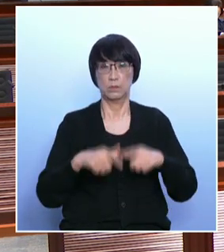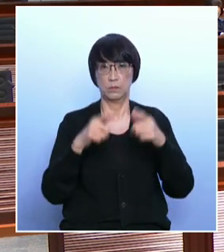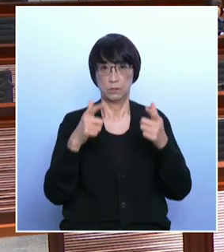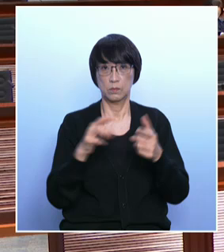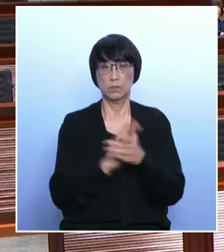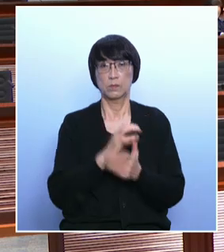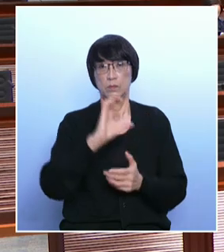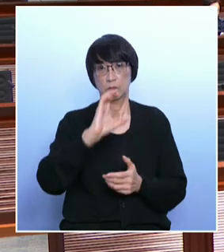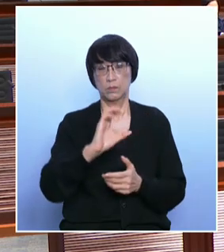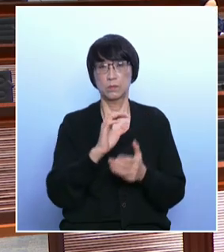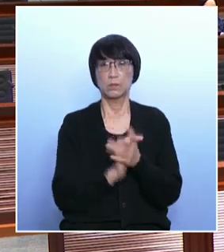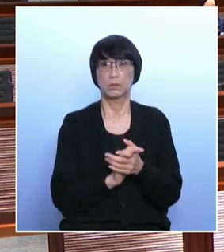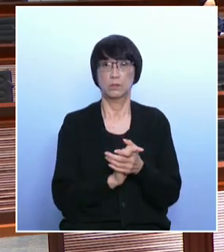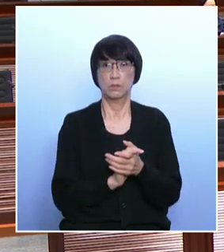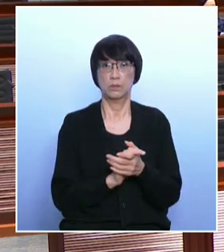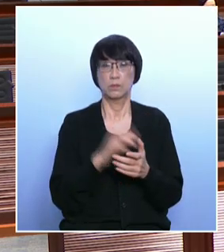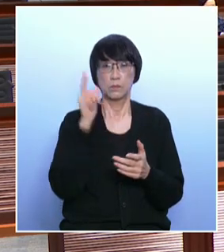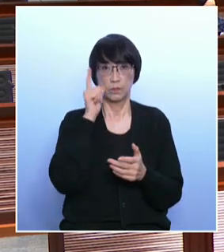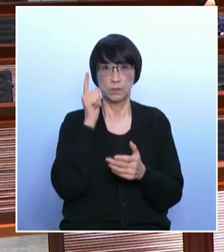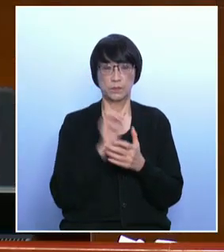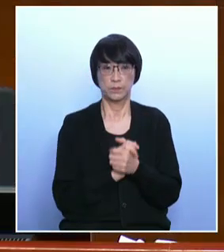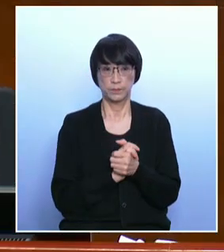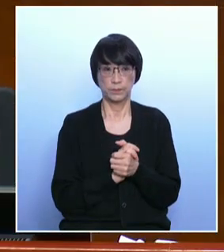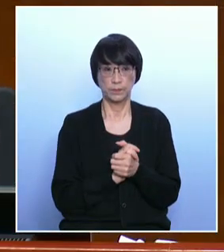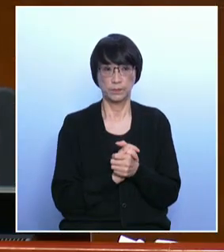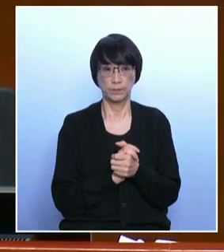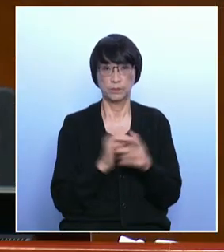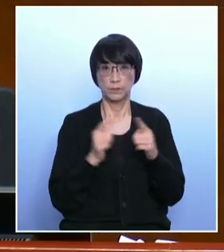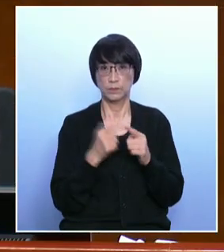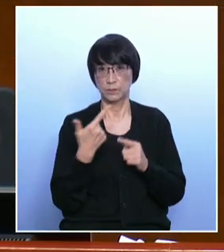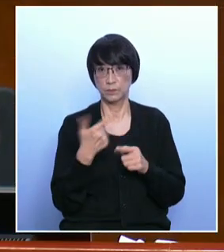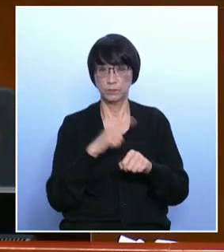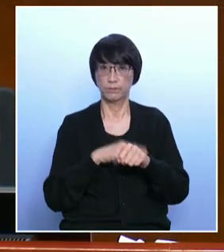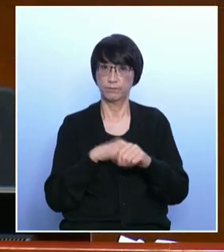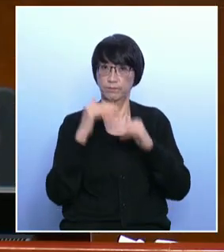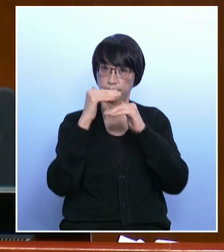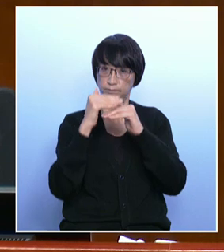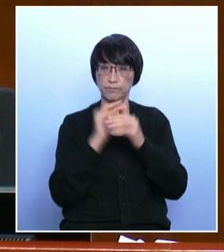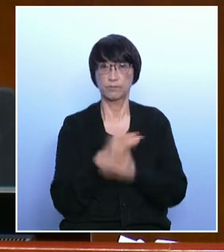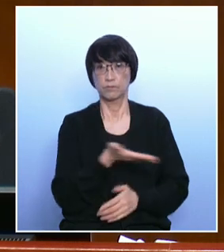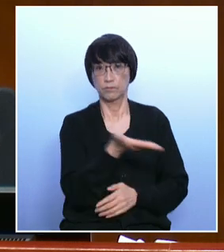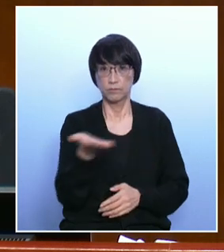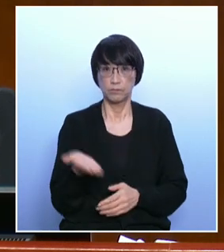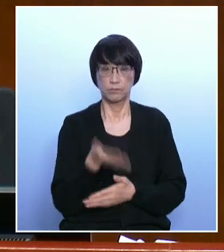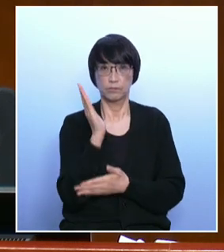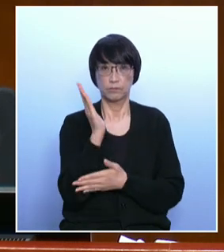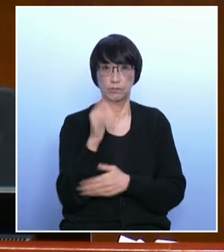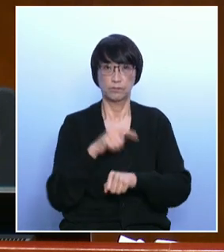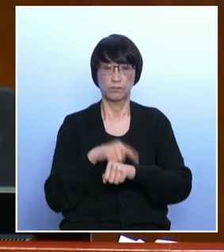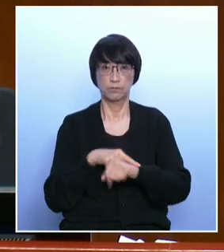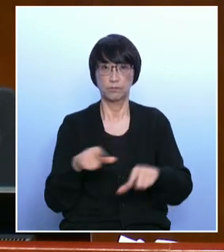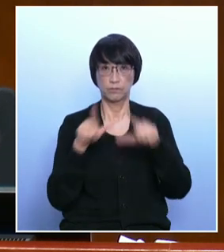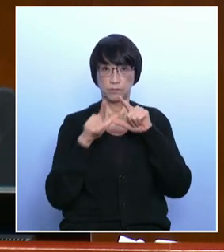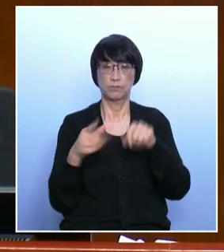Professor Chen Wing-kong, Mr. Benson Luk, Ms. Rebecca Chan, Ms. Connie Lam, Mr. Chen Kim-por, Ms. Judy Chen, and Ms.